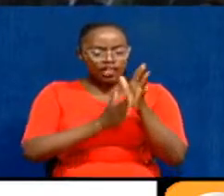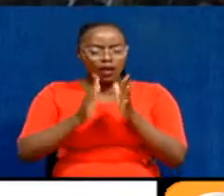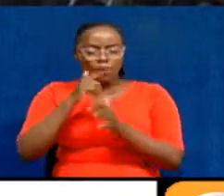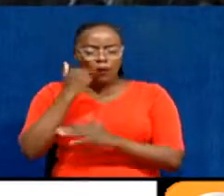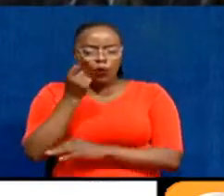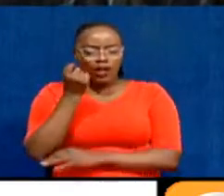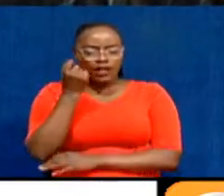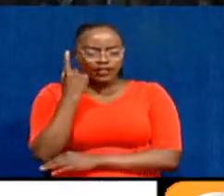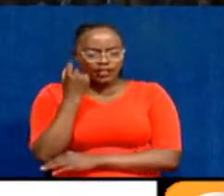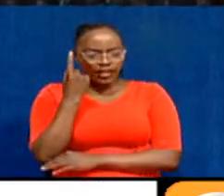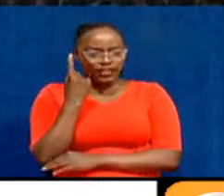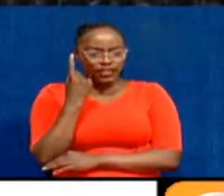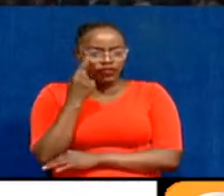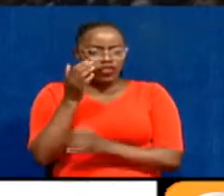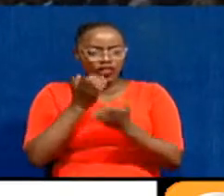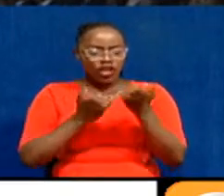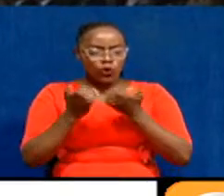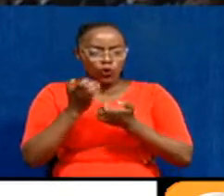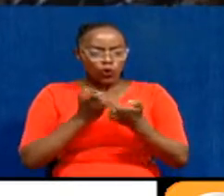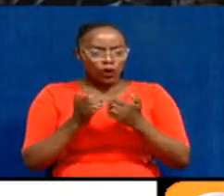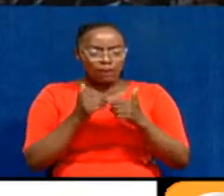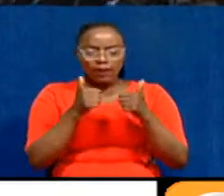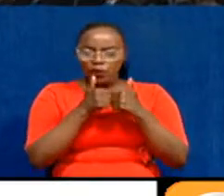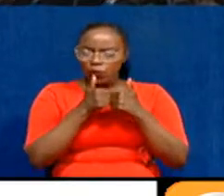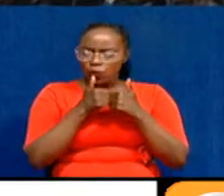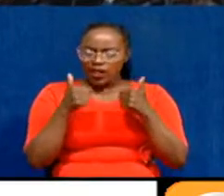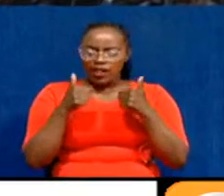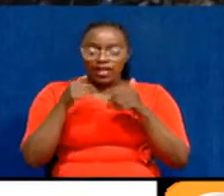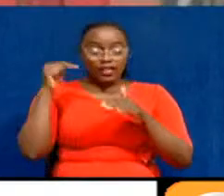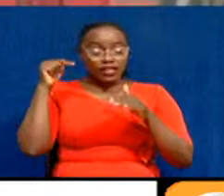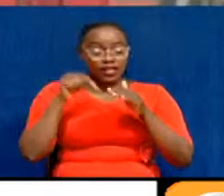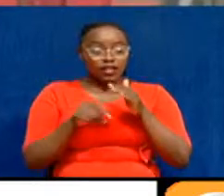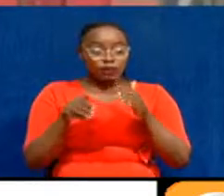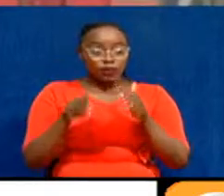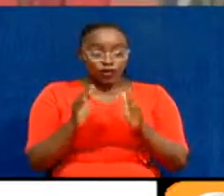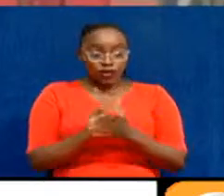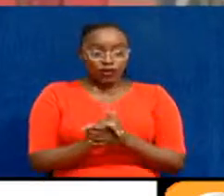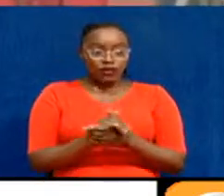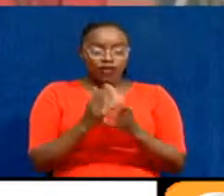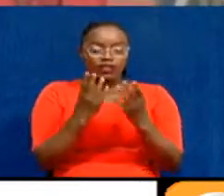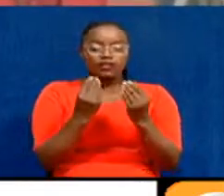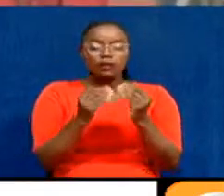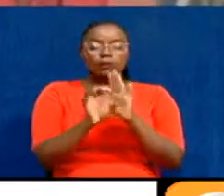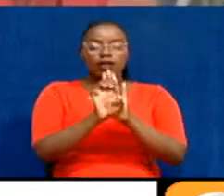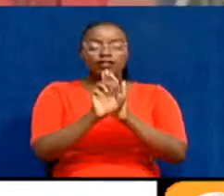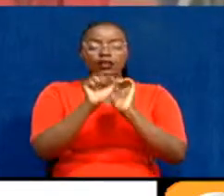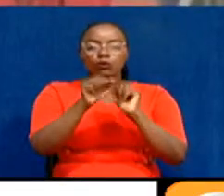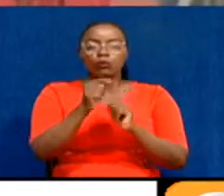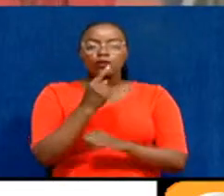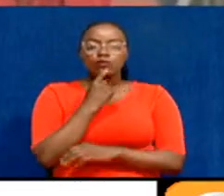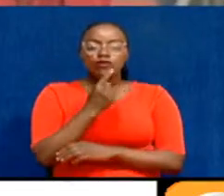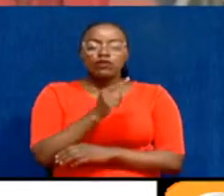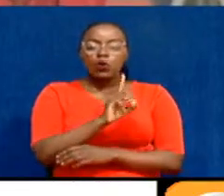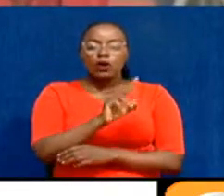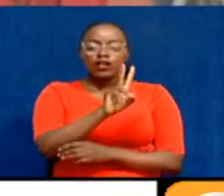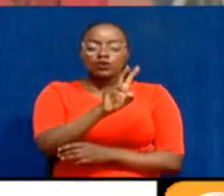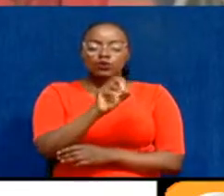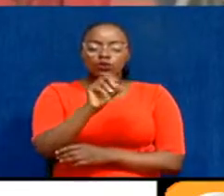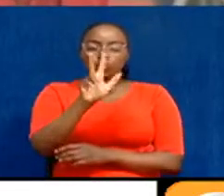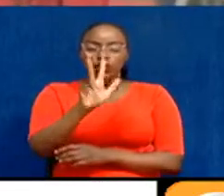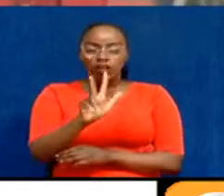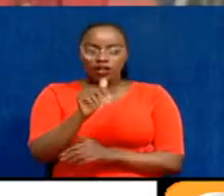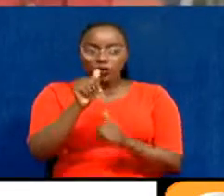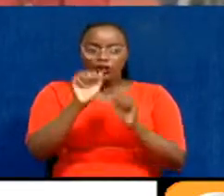who understands the economy so deeply. There are simple examples we could give in